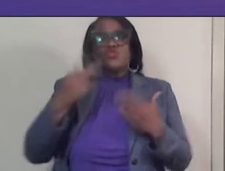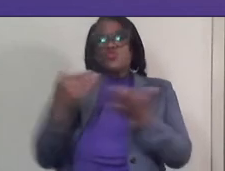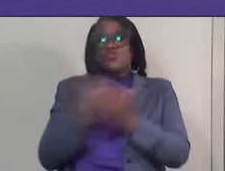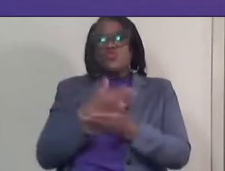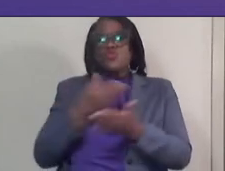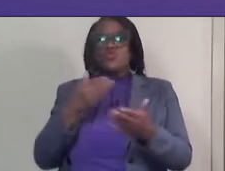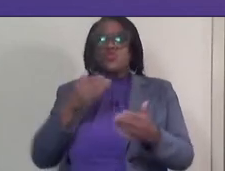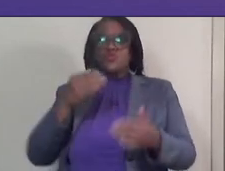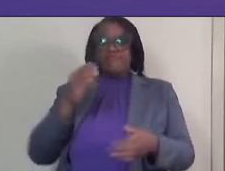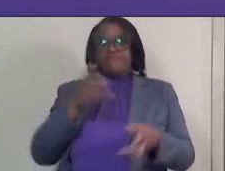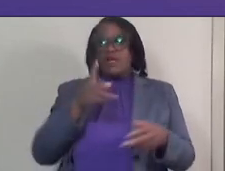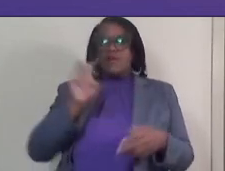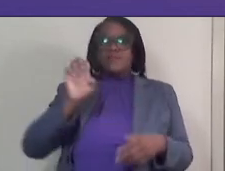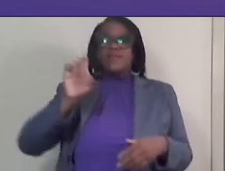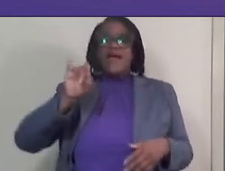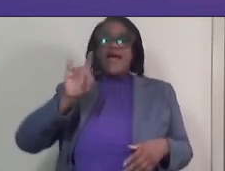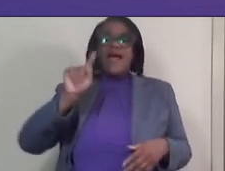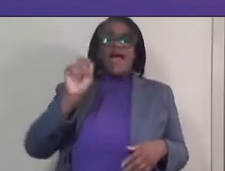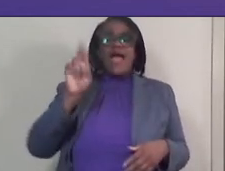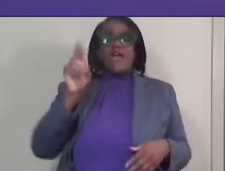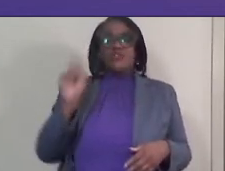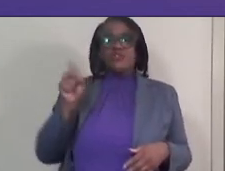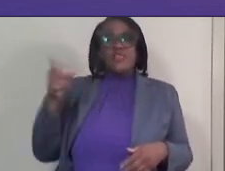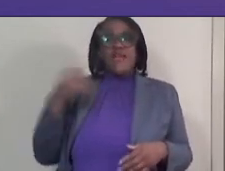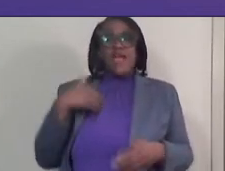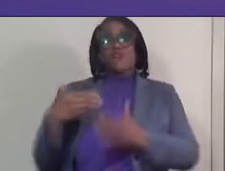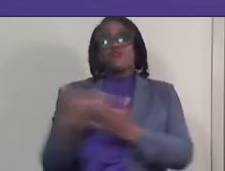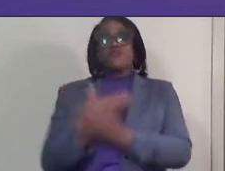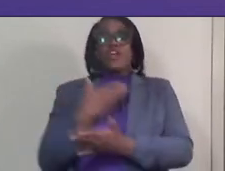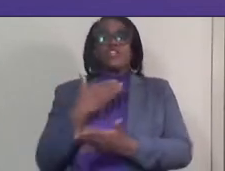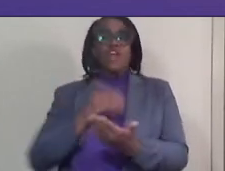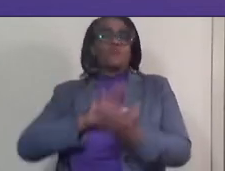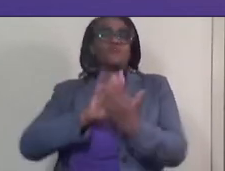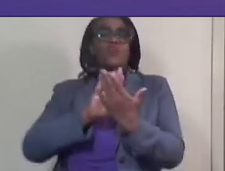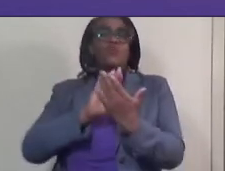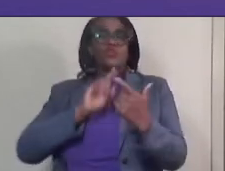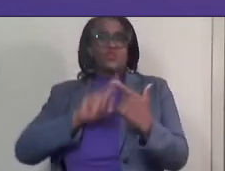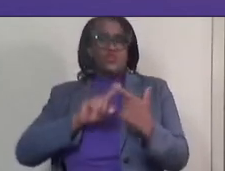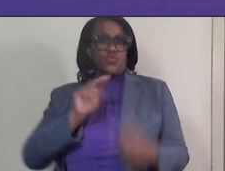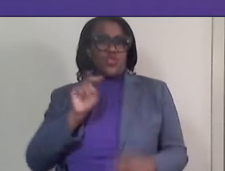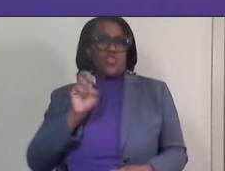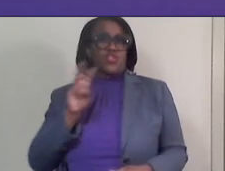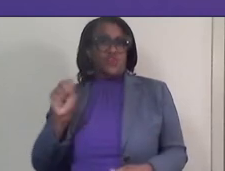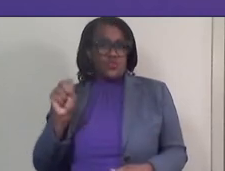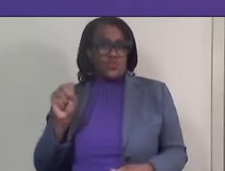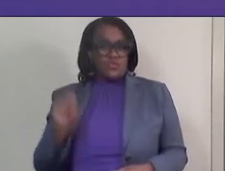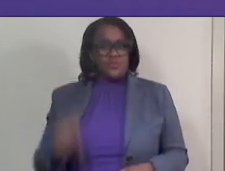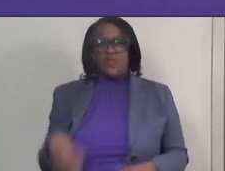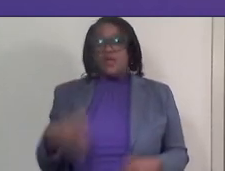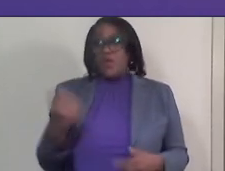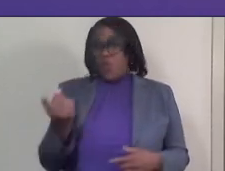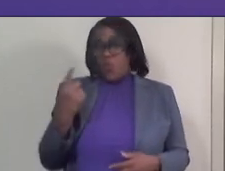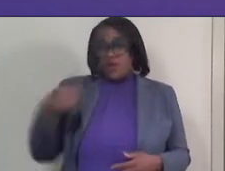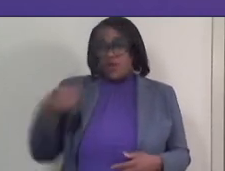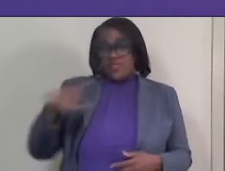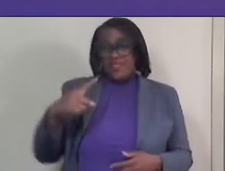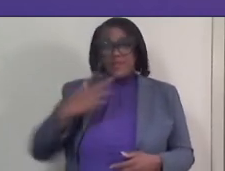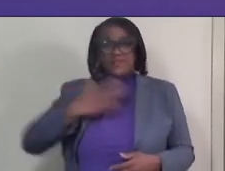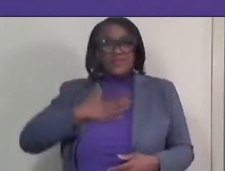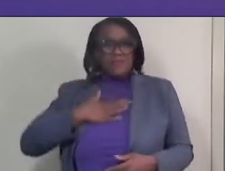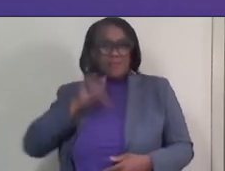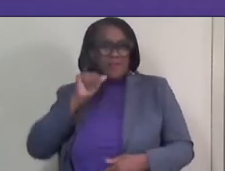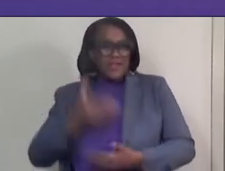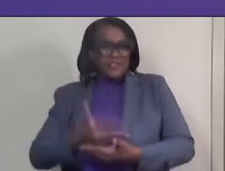two young editors, who have brought a fresh approach to the news in Swarthmore, and one of them is my